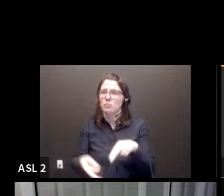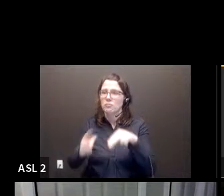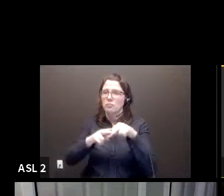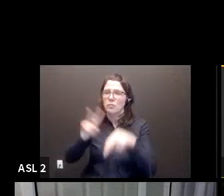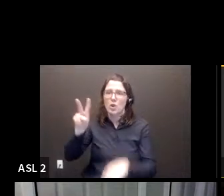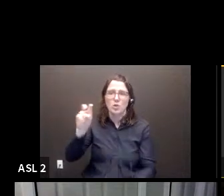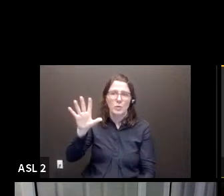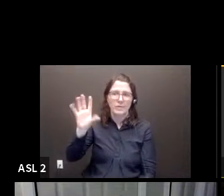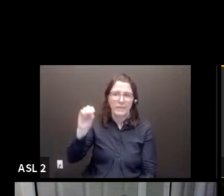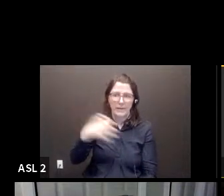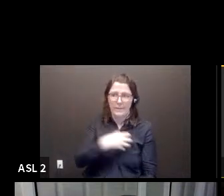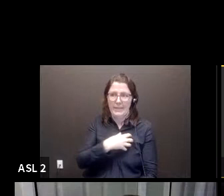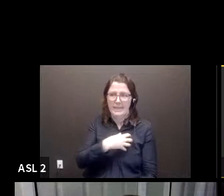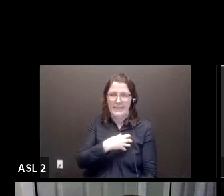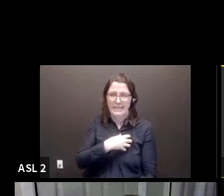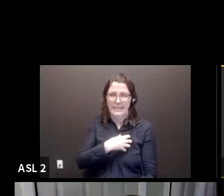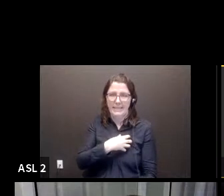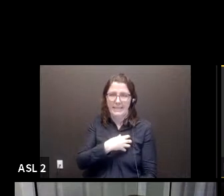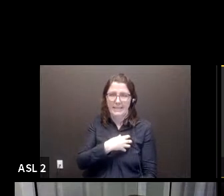2022.